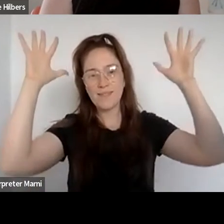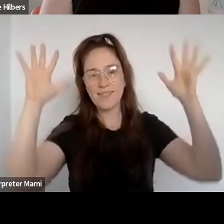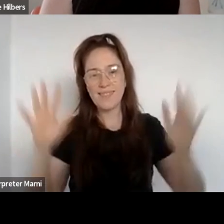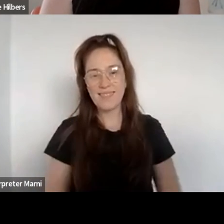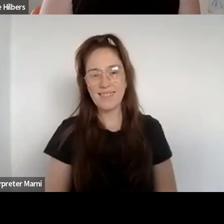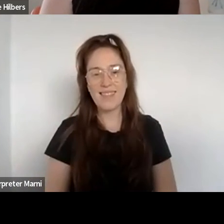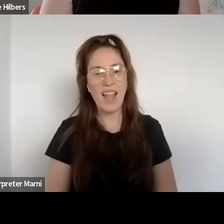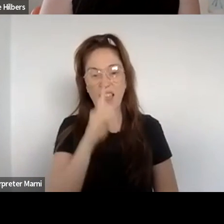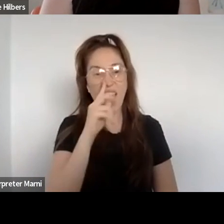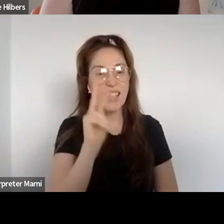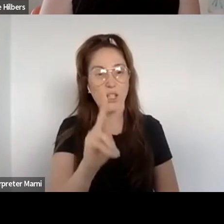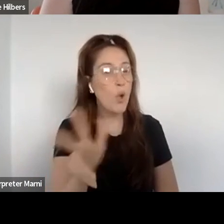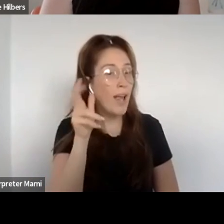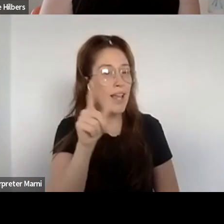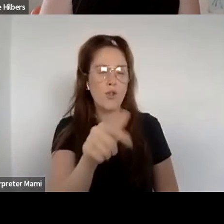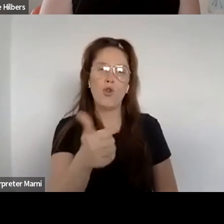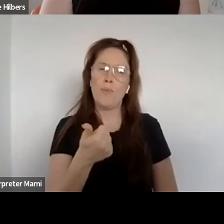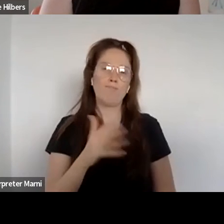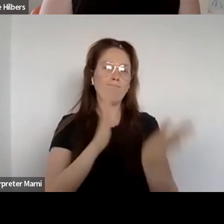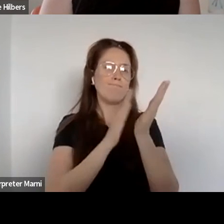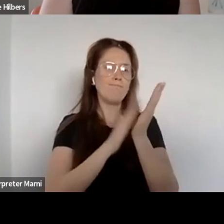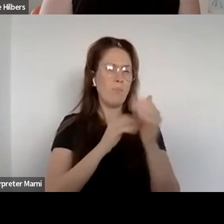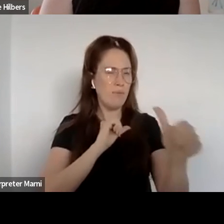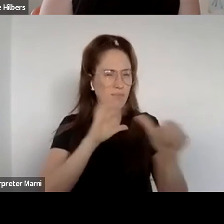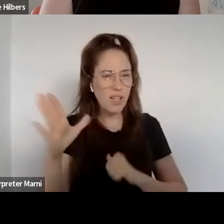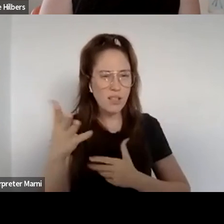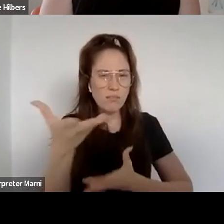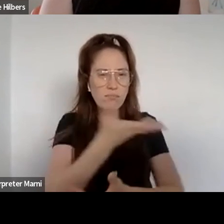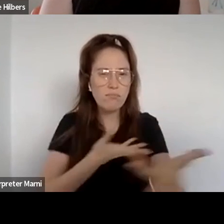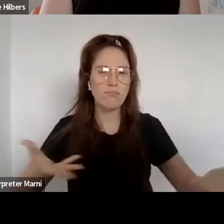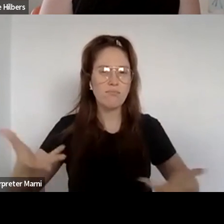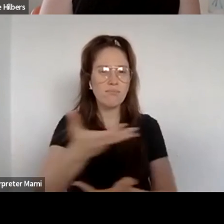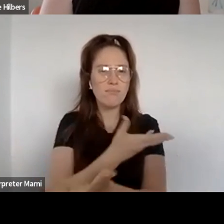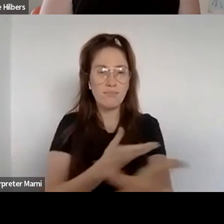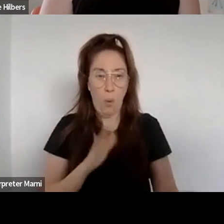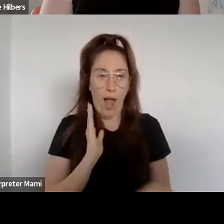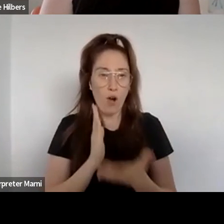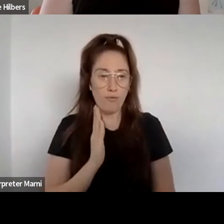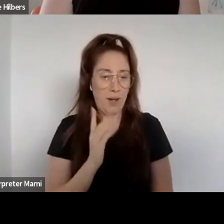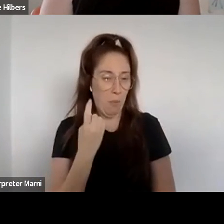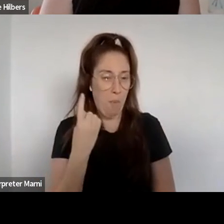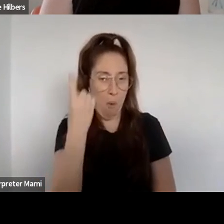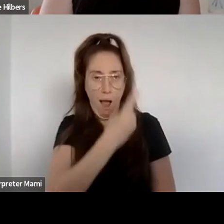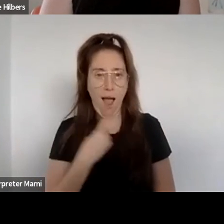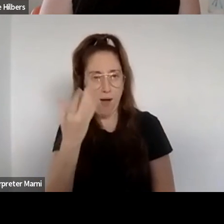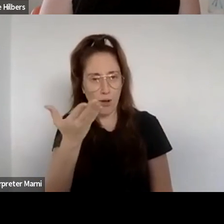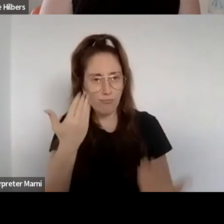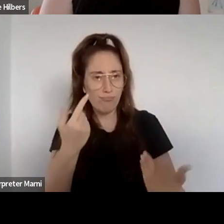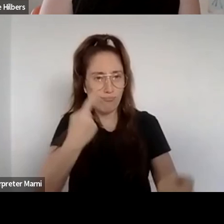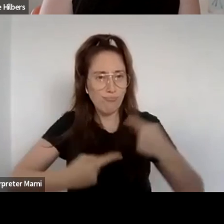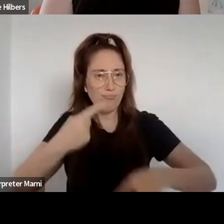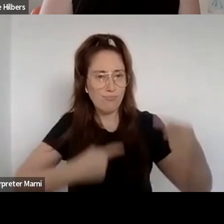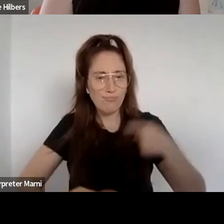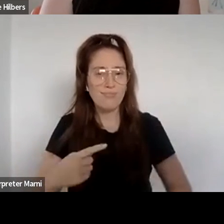can't see and hear it, let them know what a fantastic discussion. I could listen to this for another hour or so. As someone whose